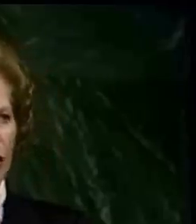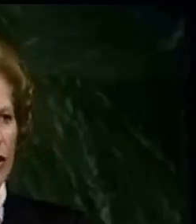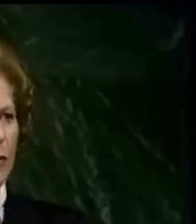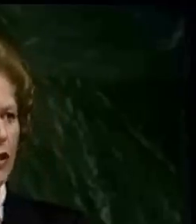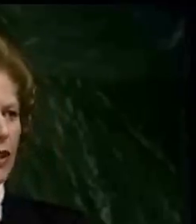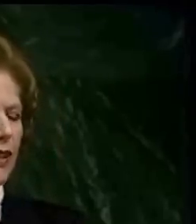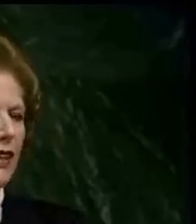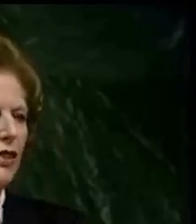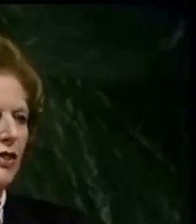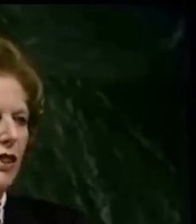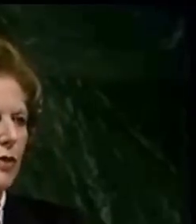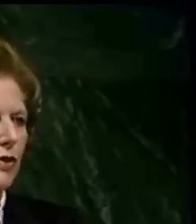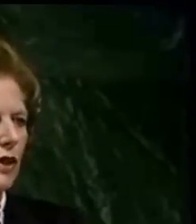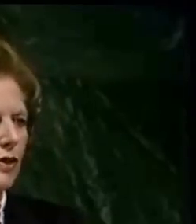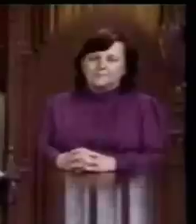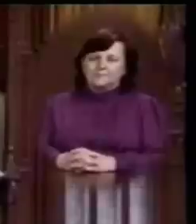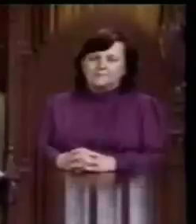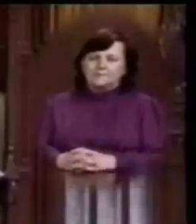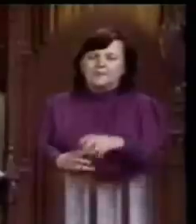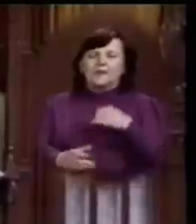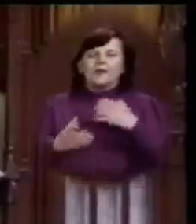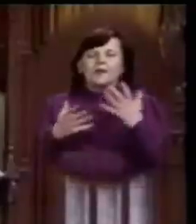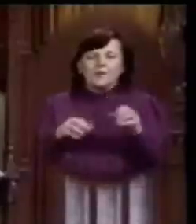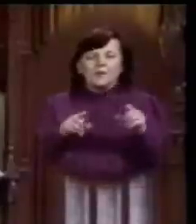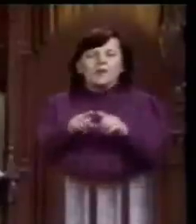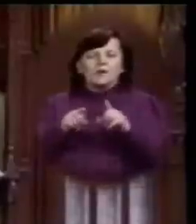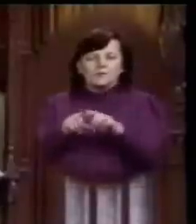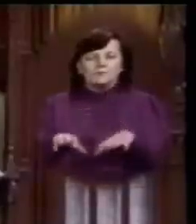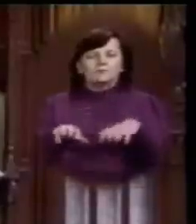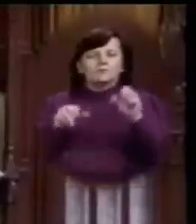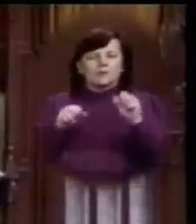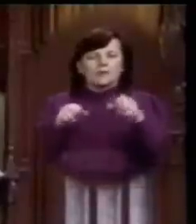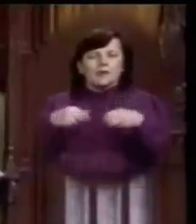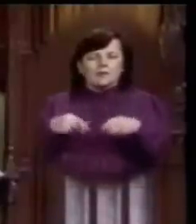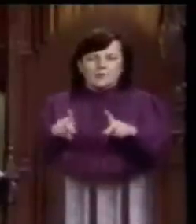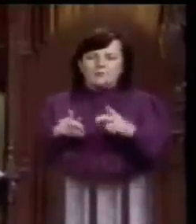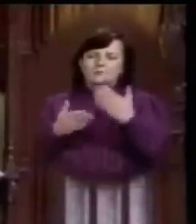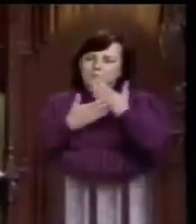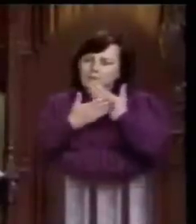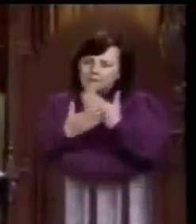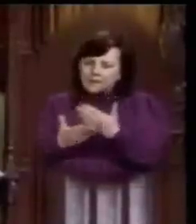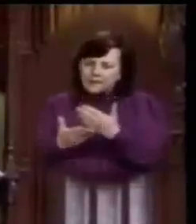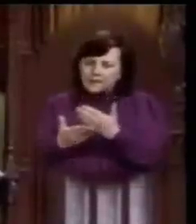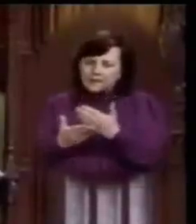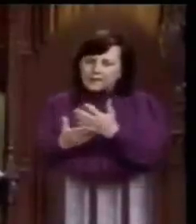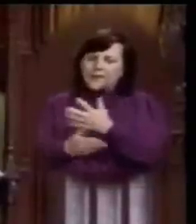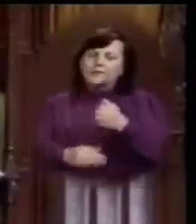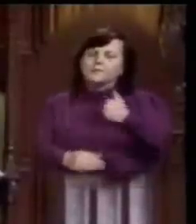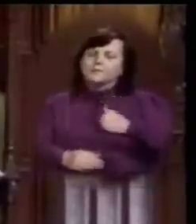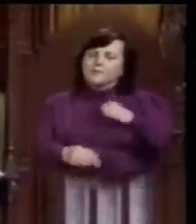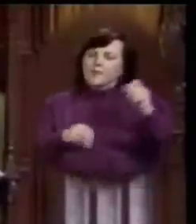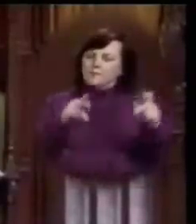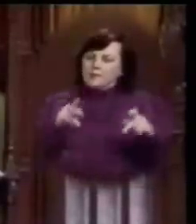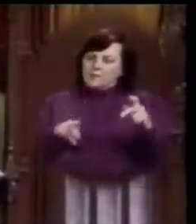£16.64, a year's membership subscription to the Transport and General Workers Union, before he would be allowed in to collect